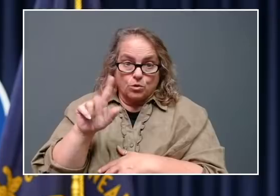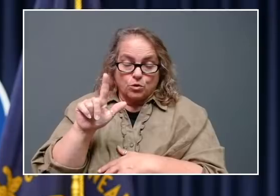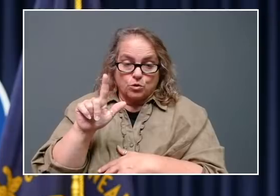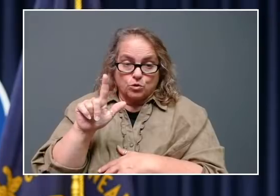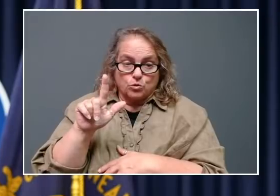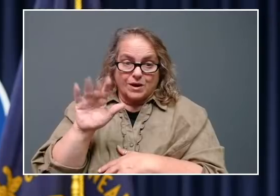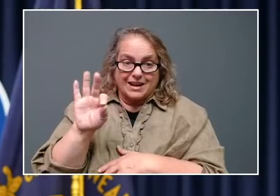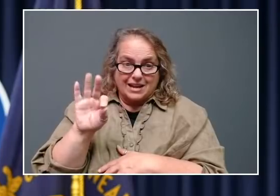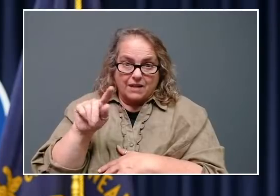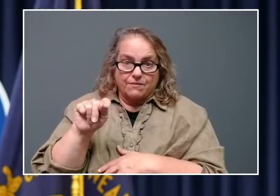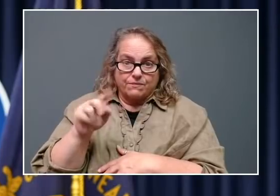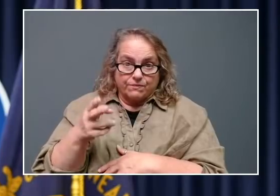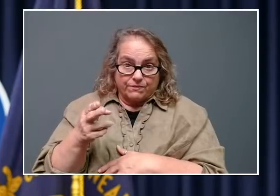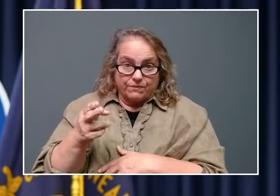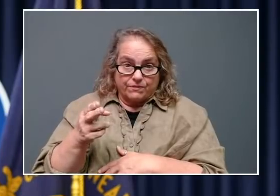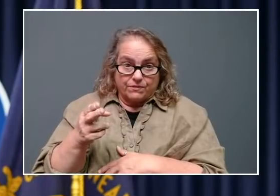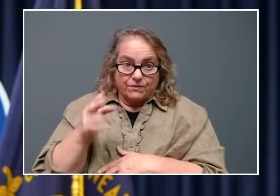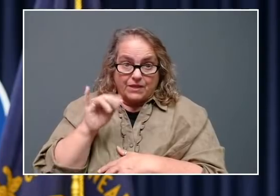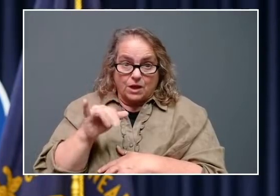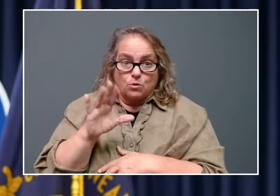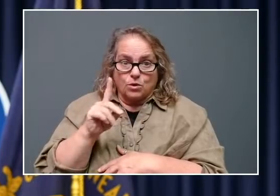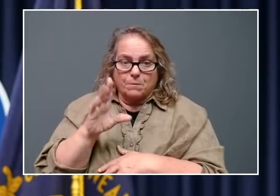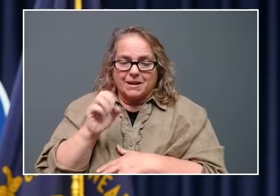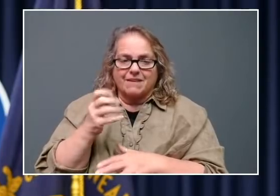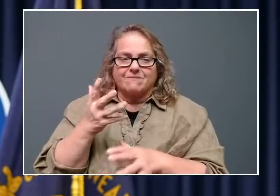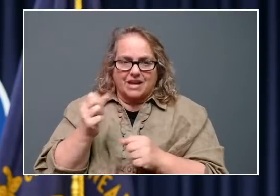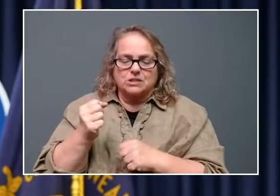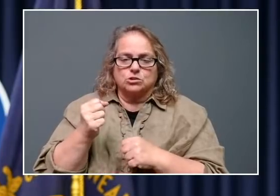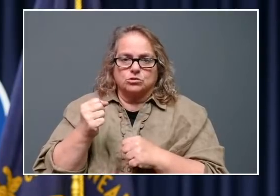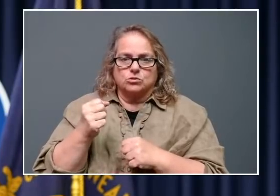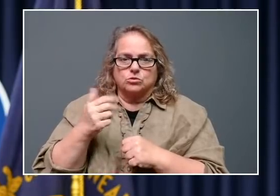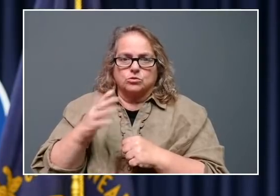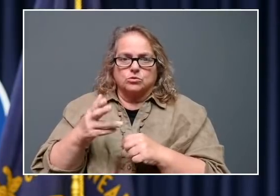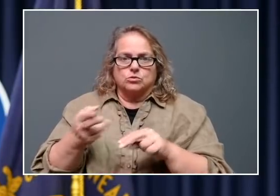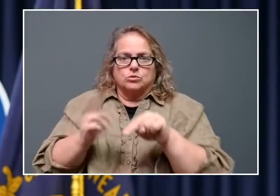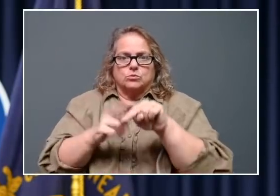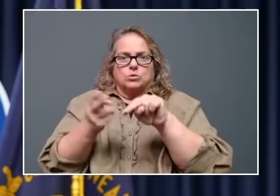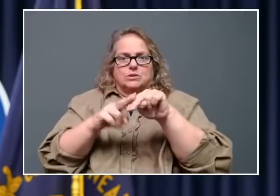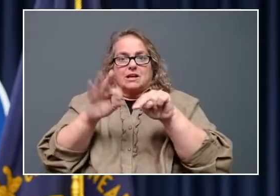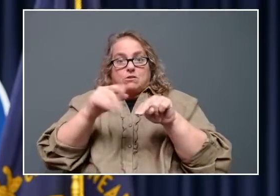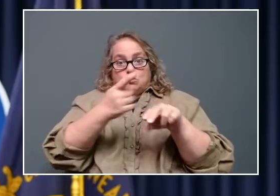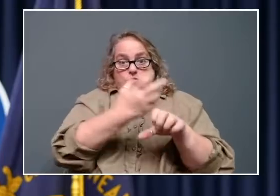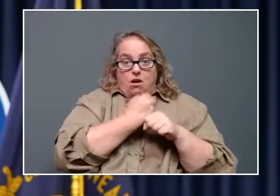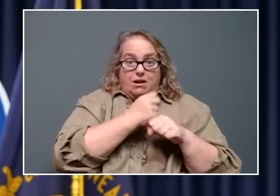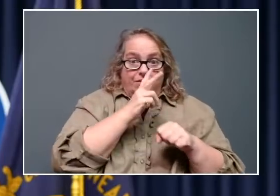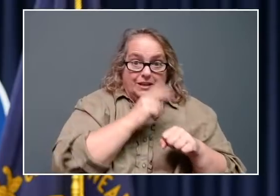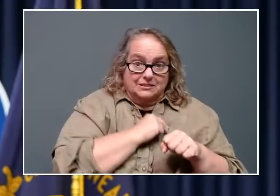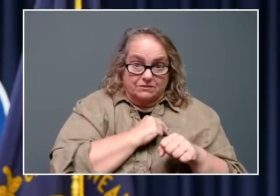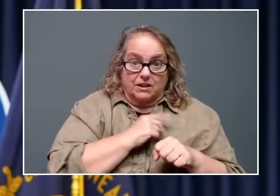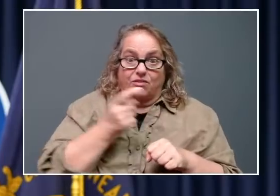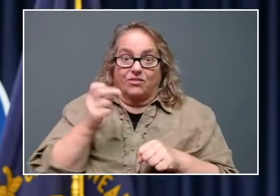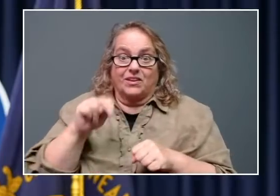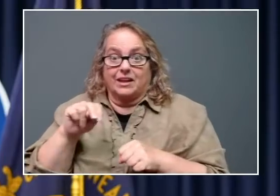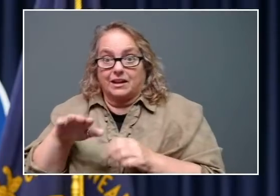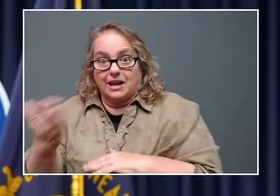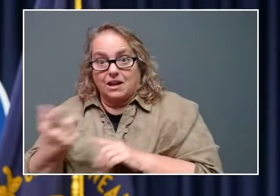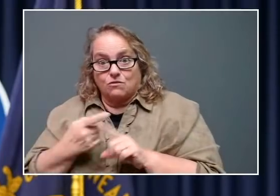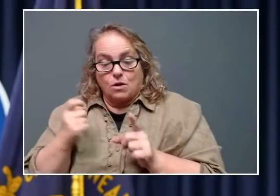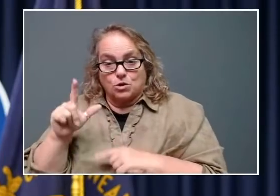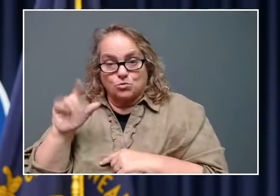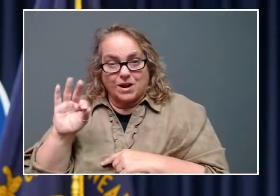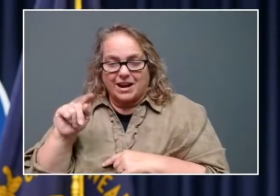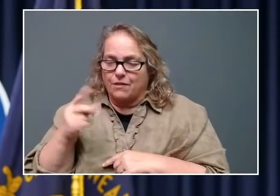29th. Now that would be a really fast progression if you got it on Thanksgiving and ultimately even passed away on the 29th,